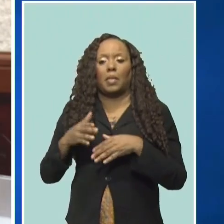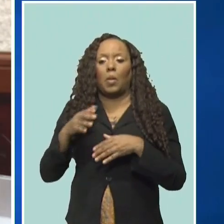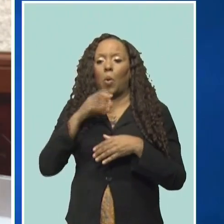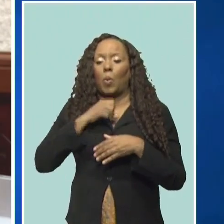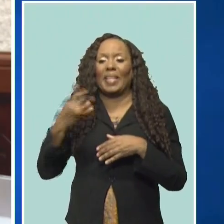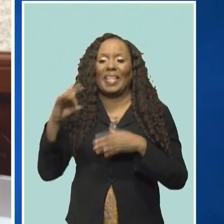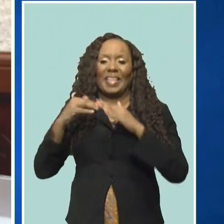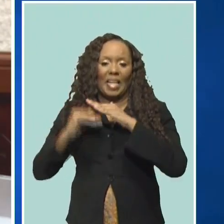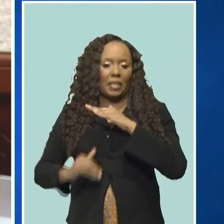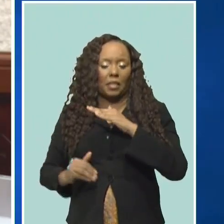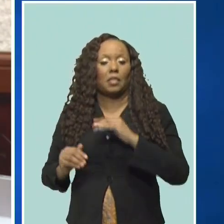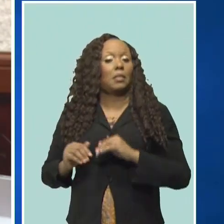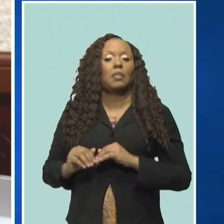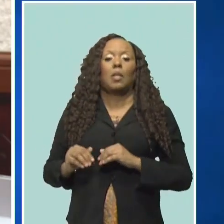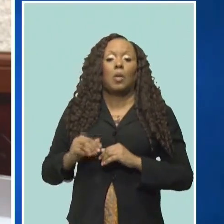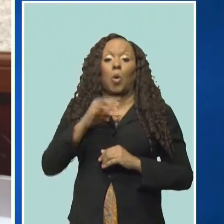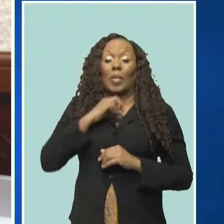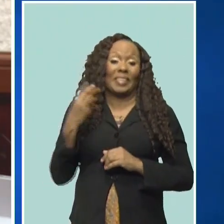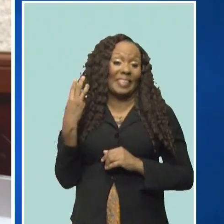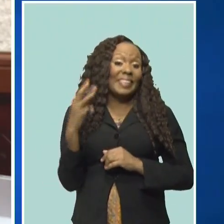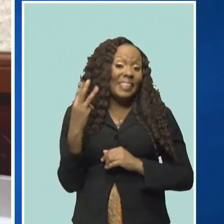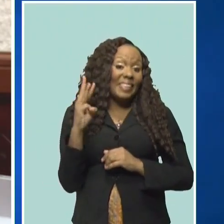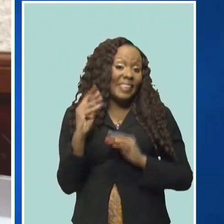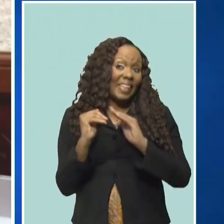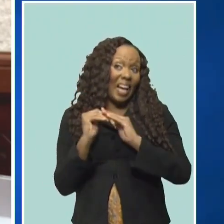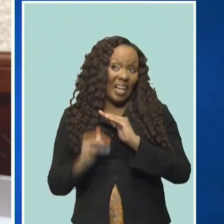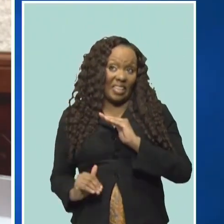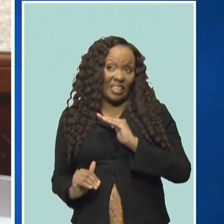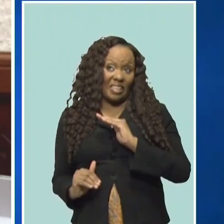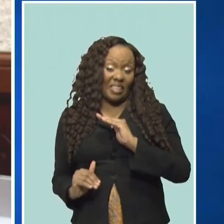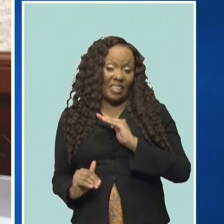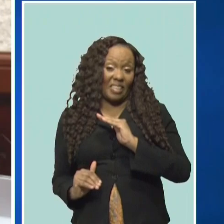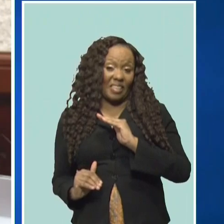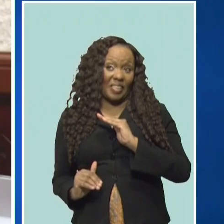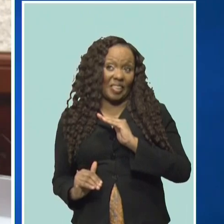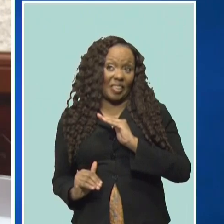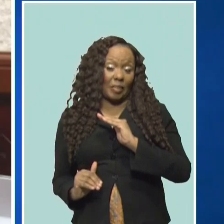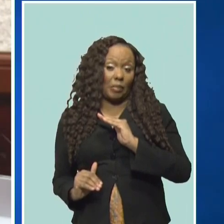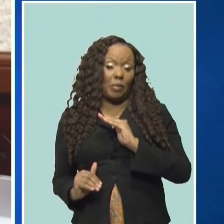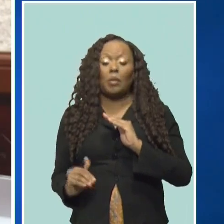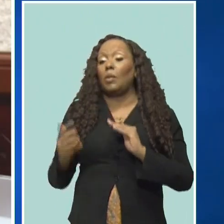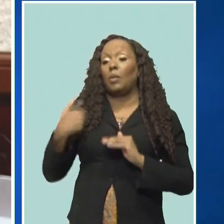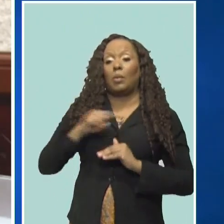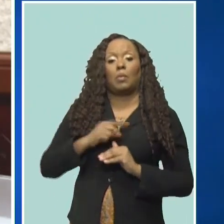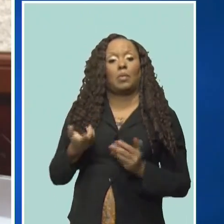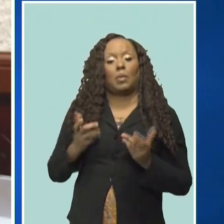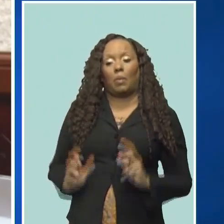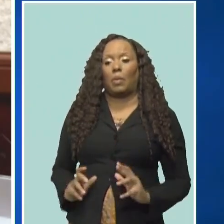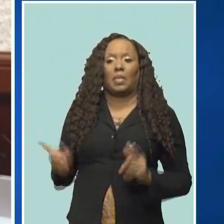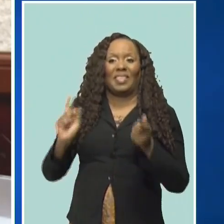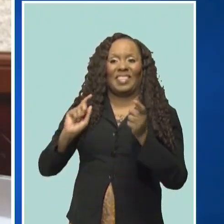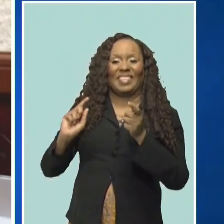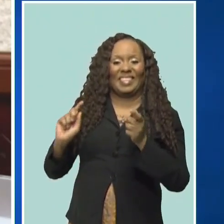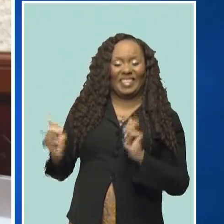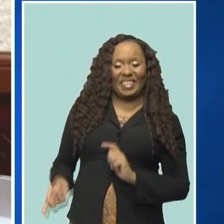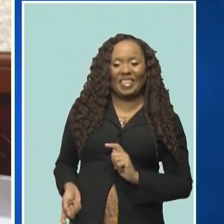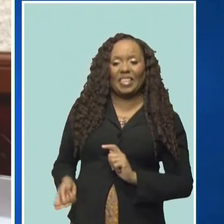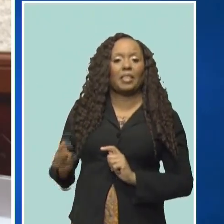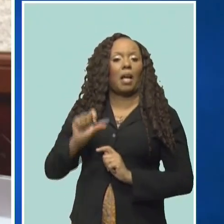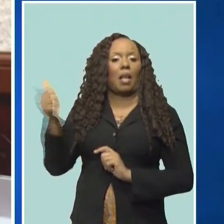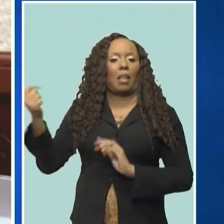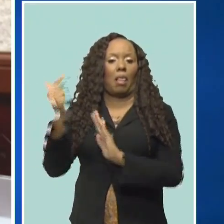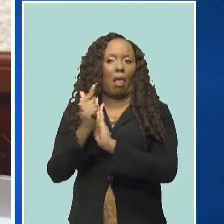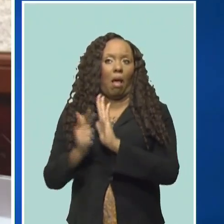of a person 16 and under. This is not an attempt to change the definition section in other parts of the